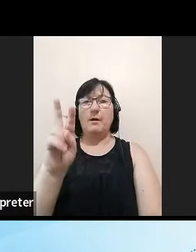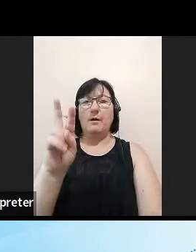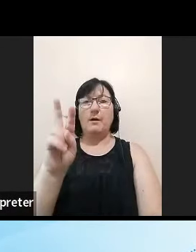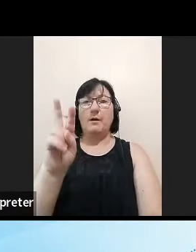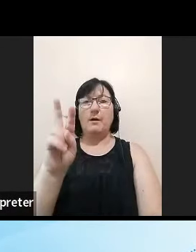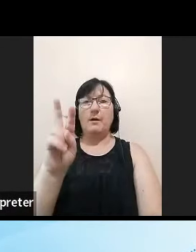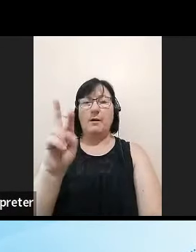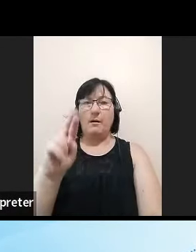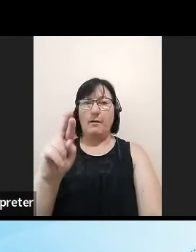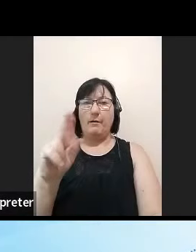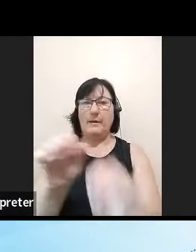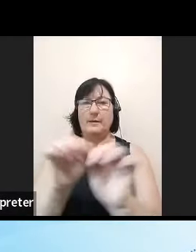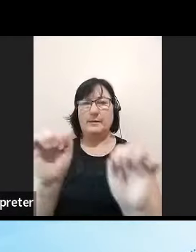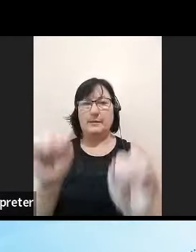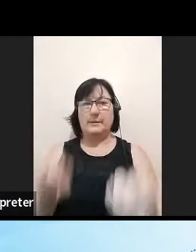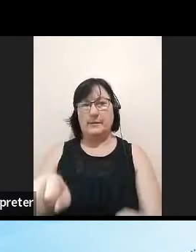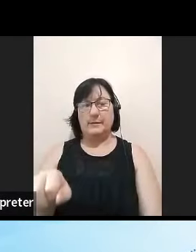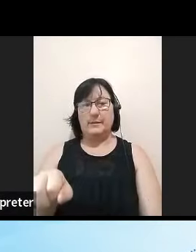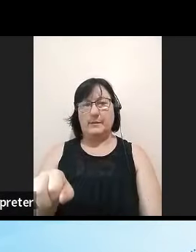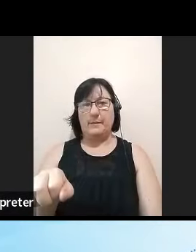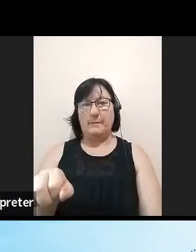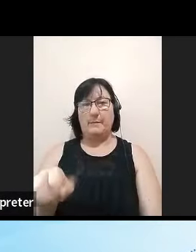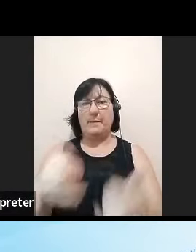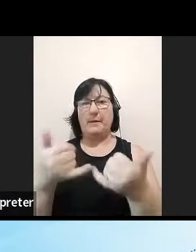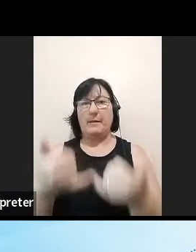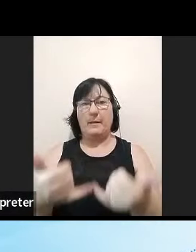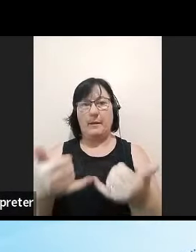it's only currently covering